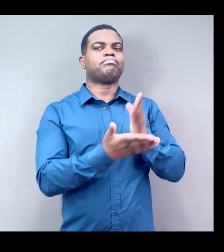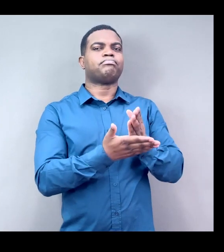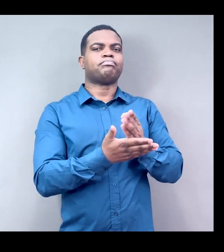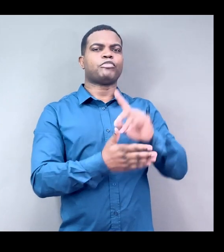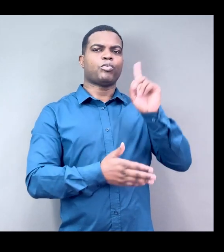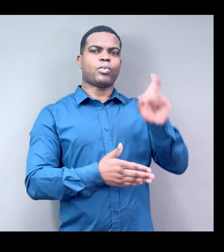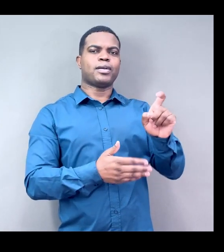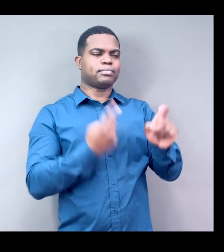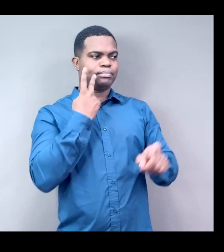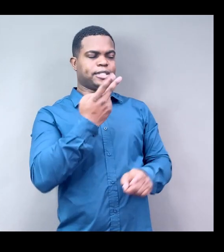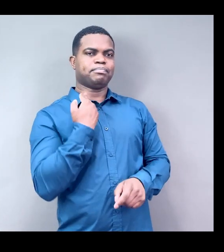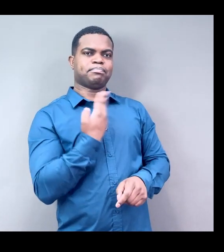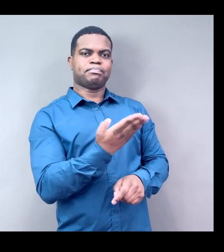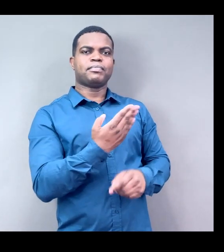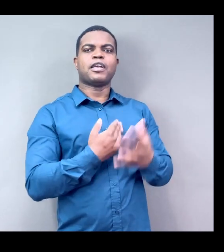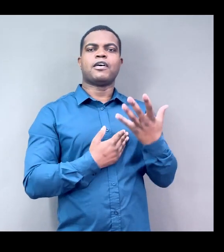measurable?